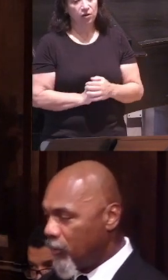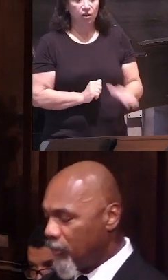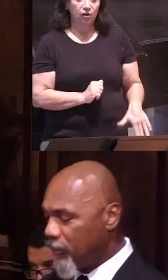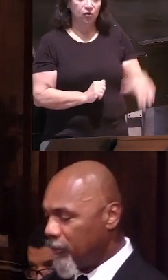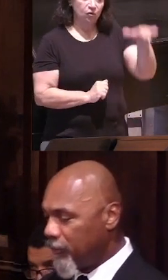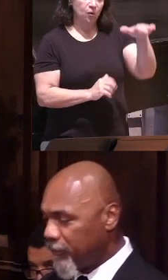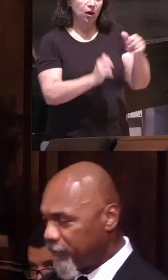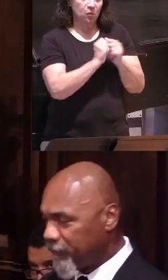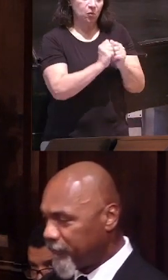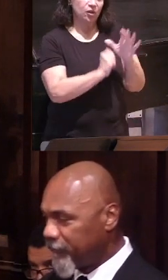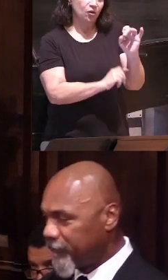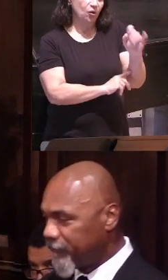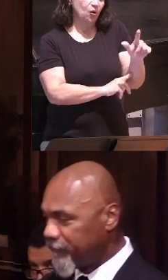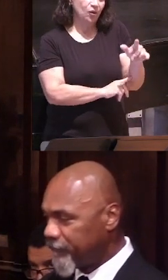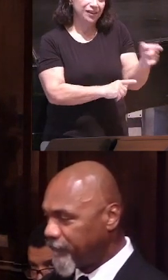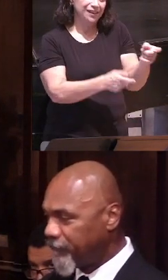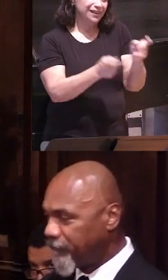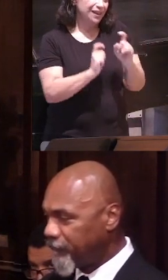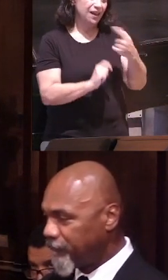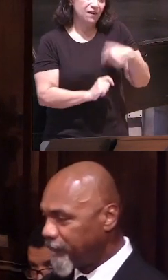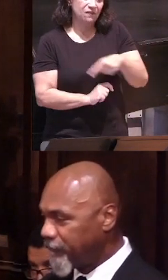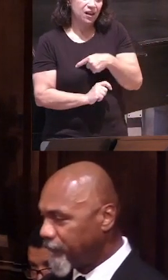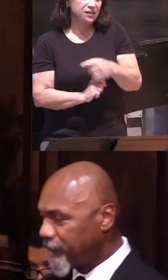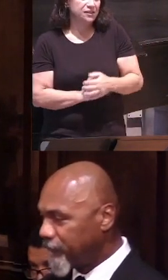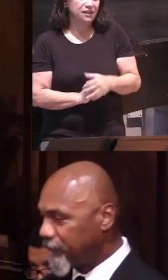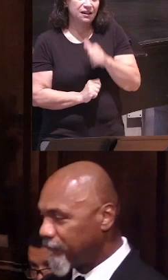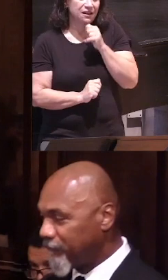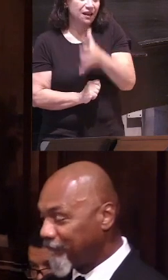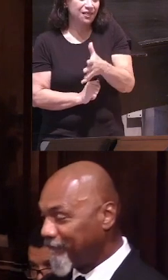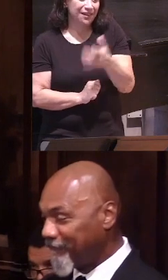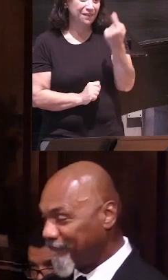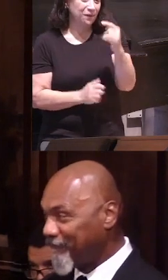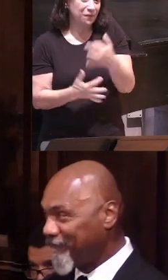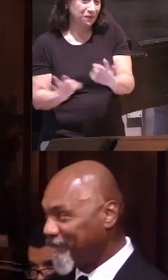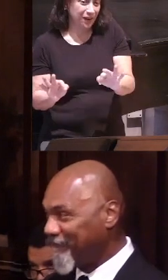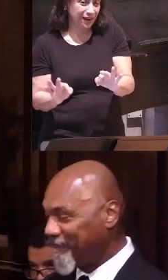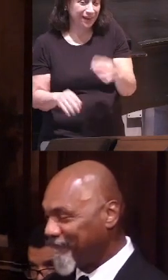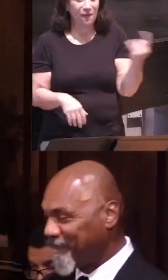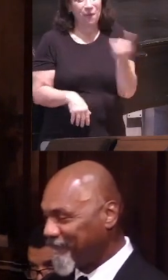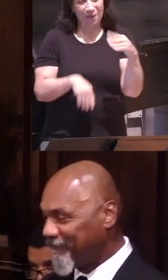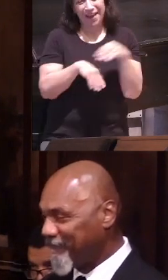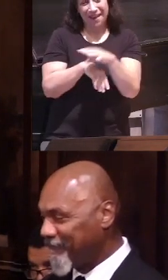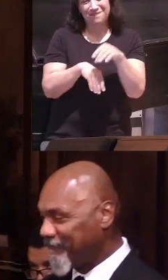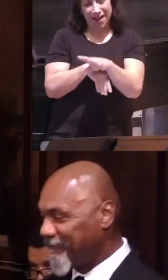Growing up with Earl, he gave us nothing for free, except advice.